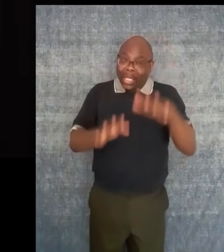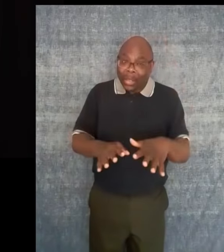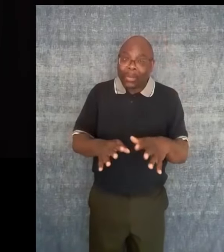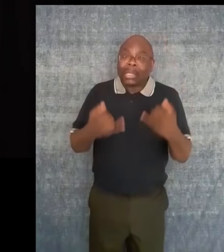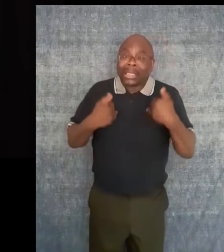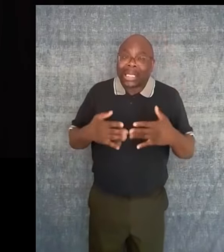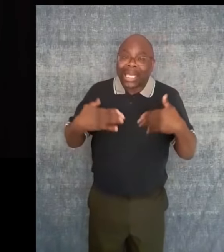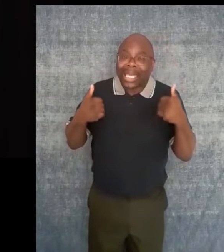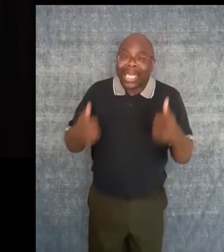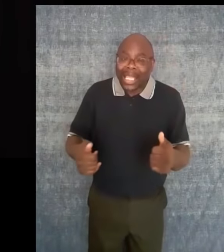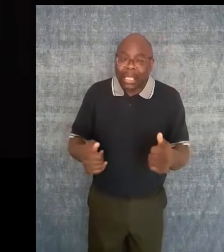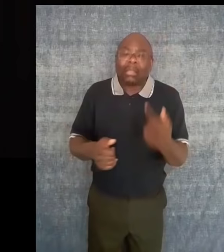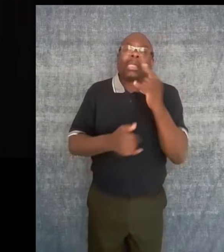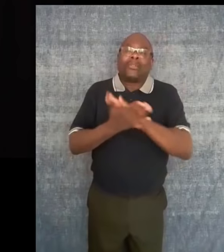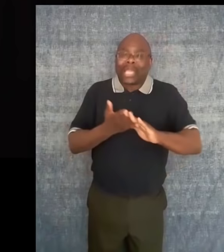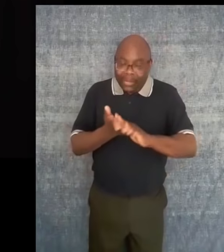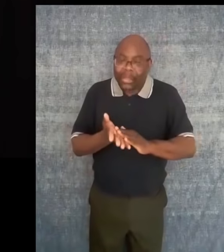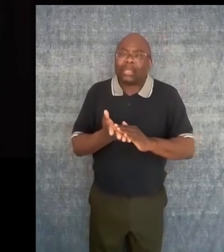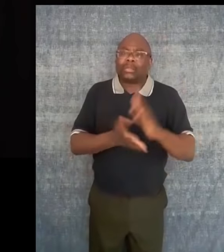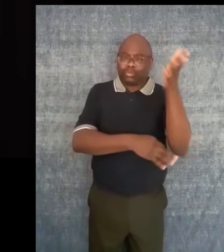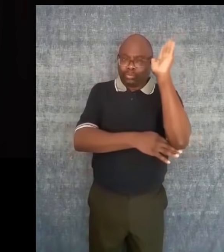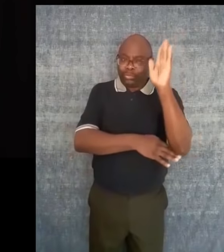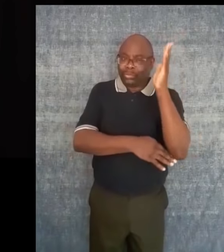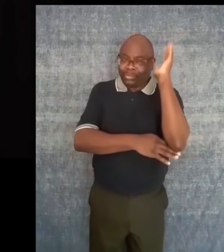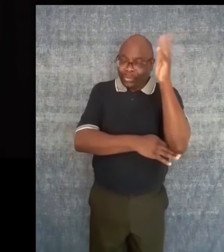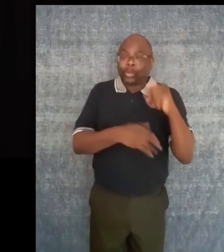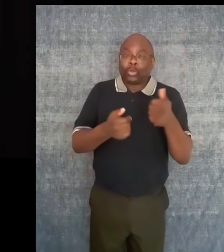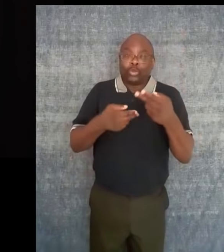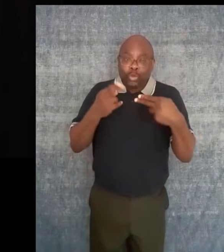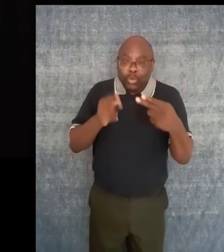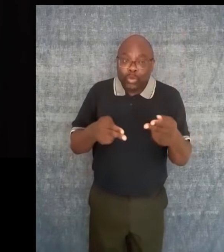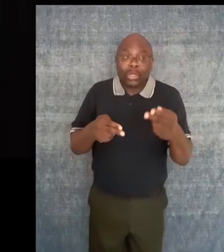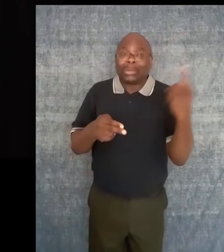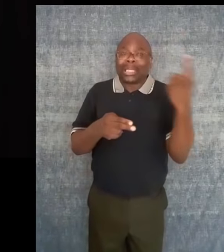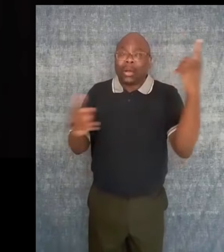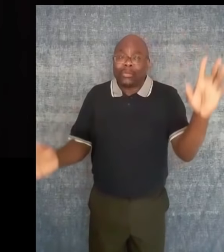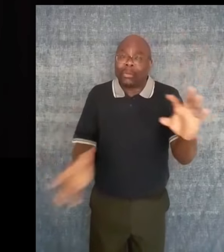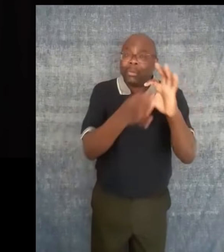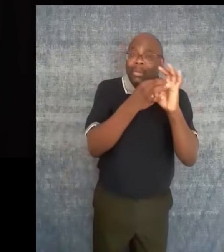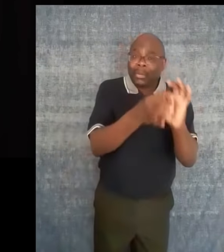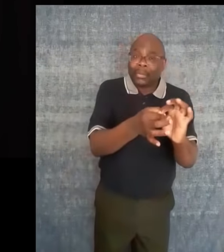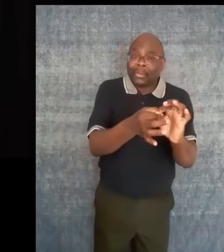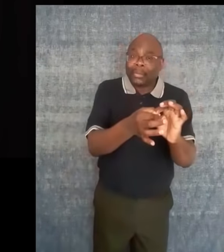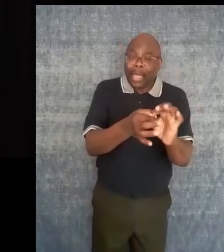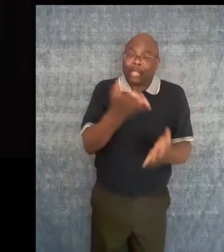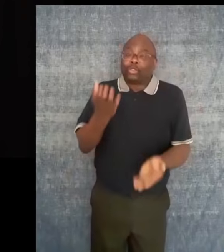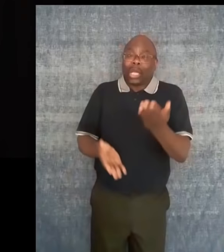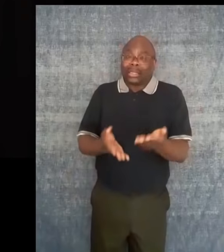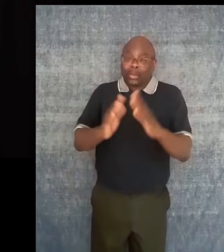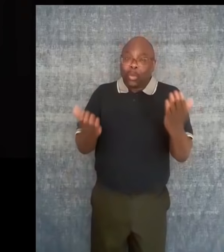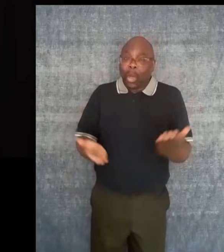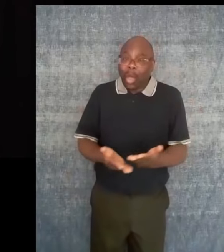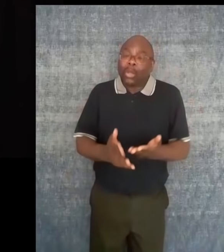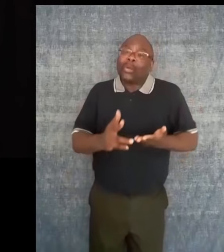sick, preaching good news of forgiveness. Secondly, he reconciling us to God and bringing justice in this